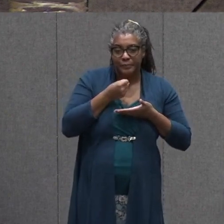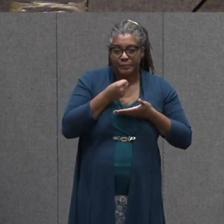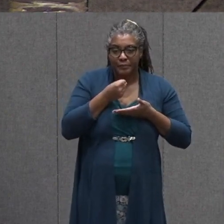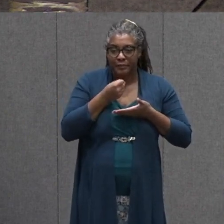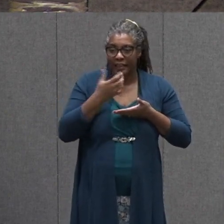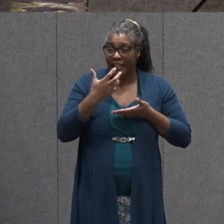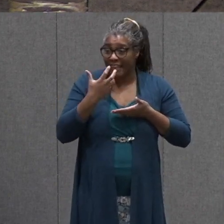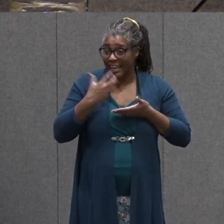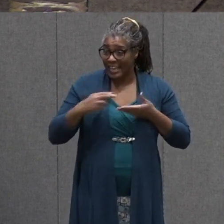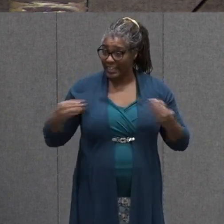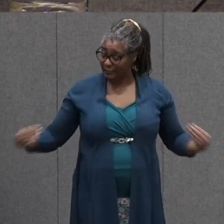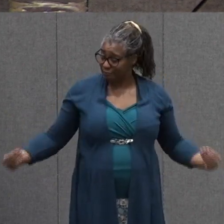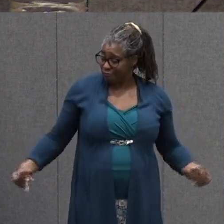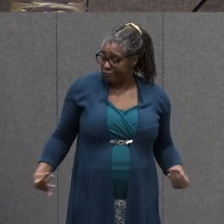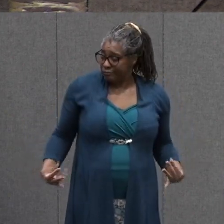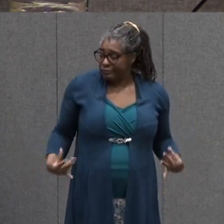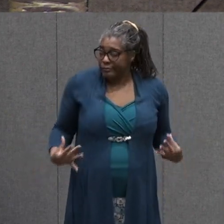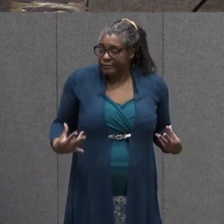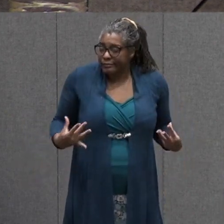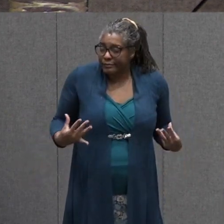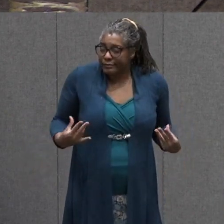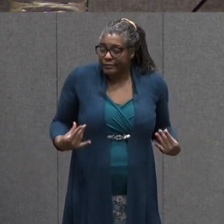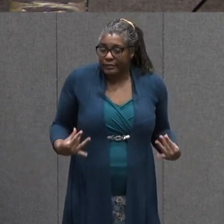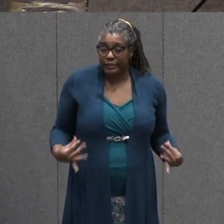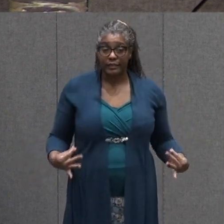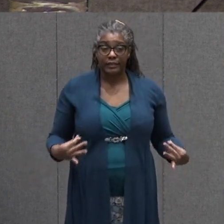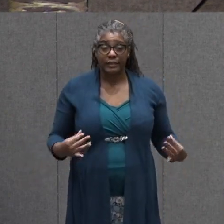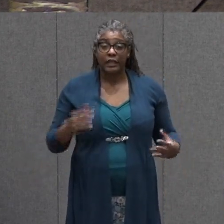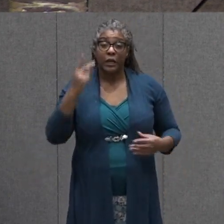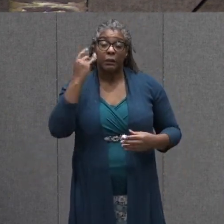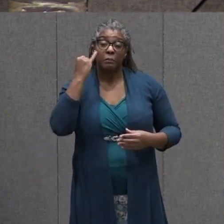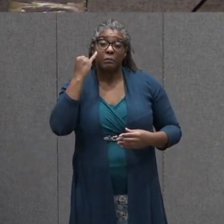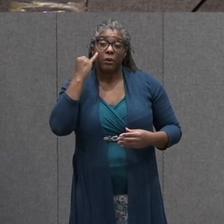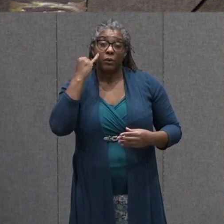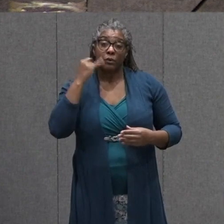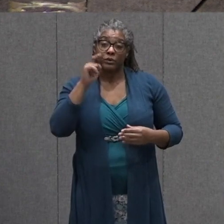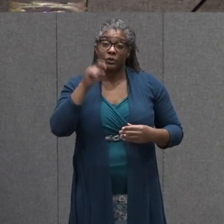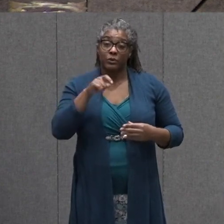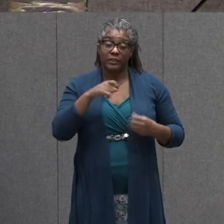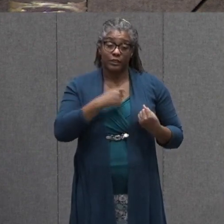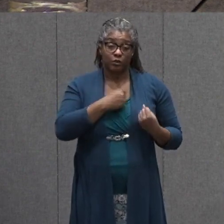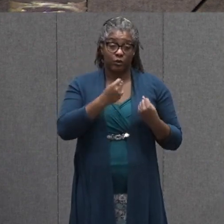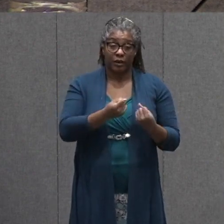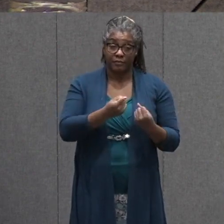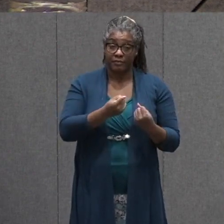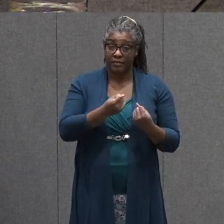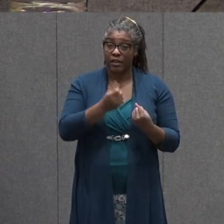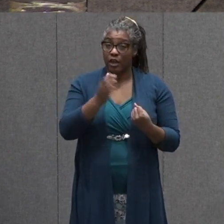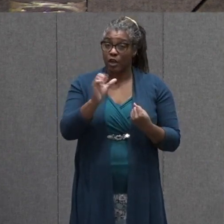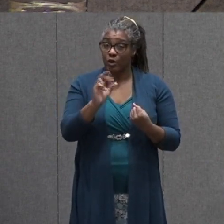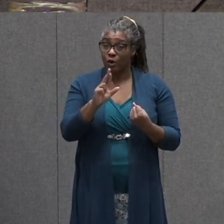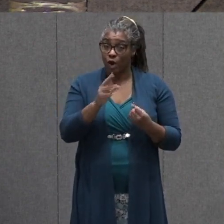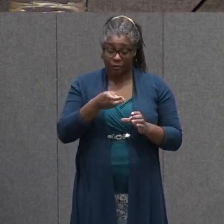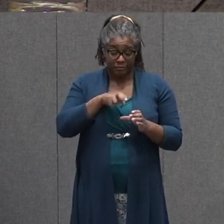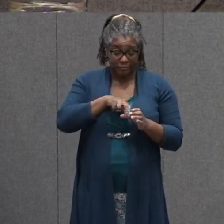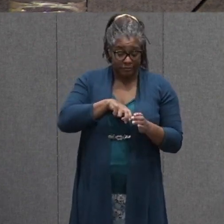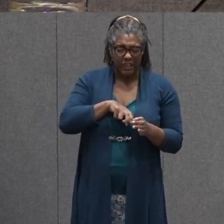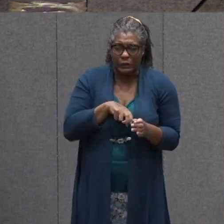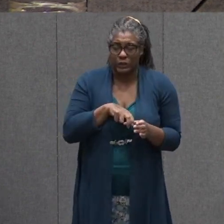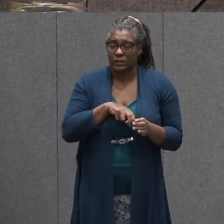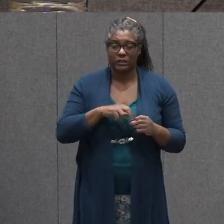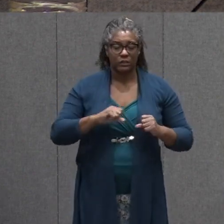After this, we see seeds, stems, and roots are starting to sprout. Next, we see leaves are